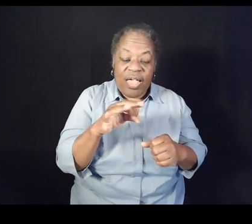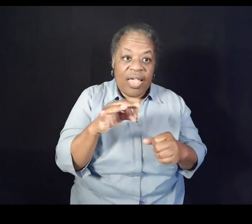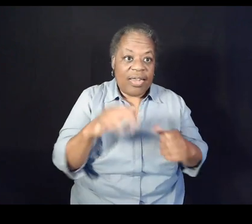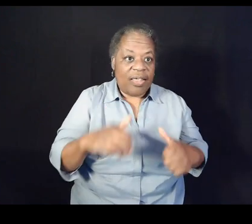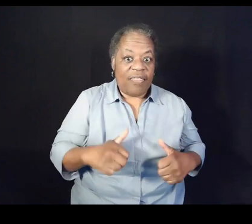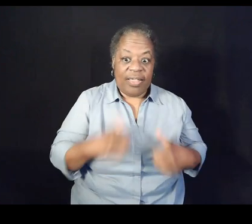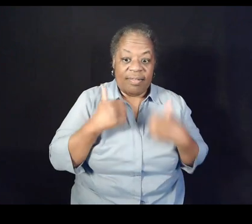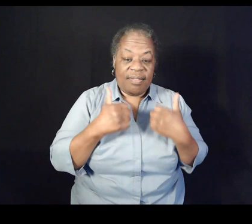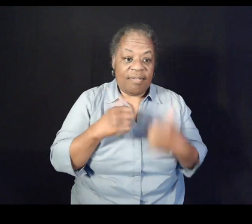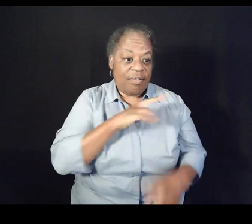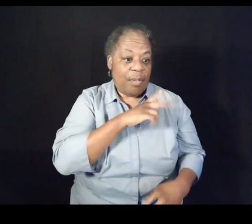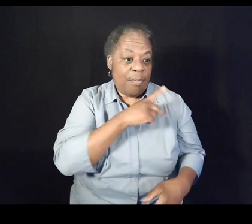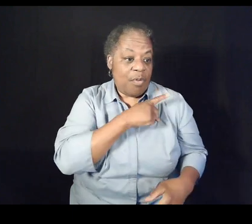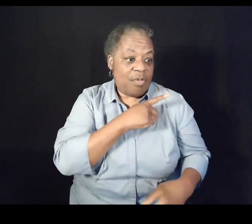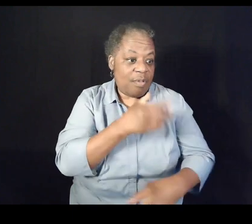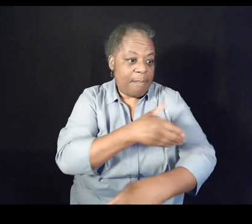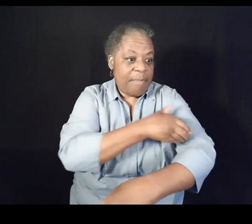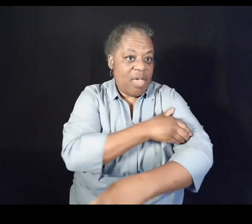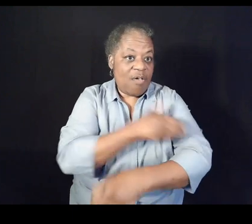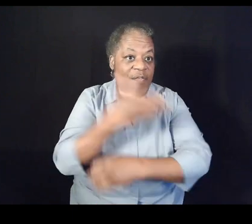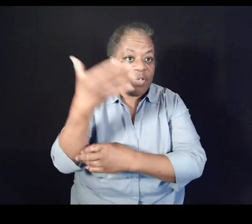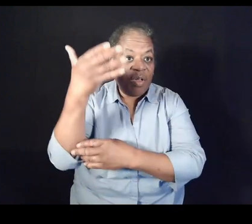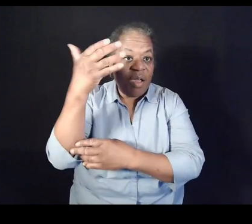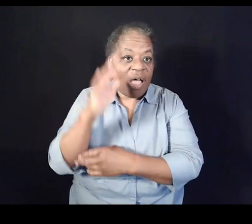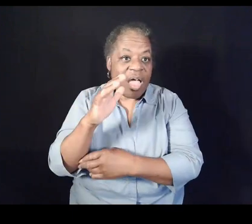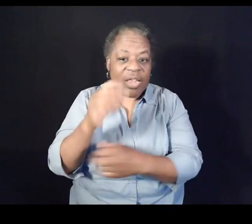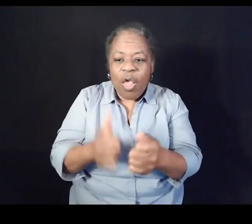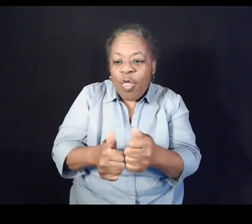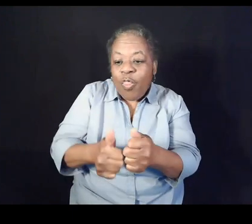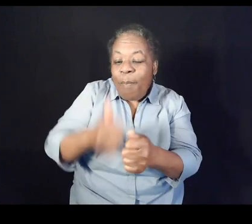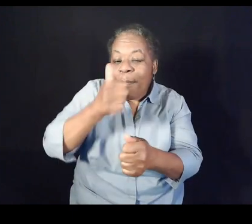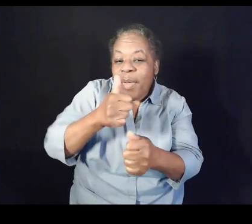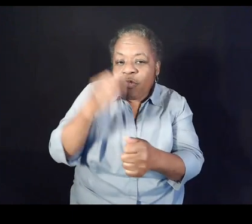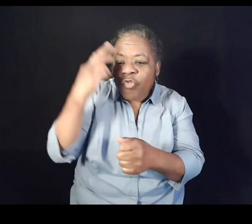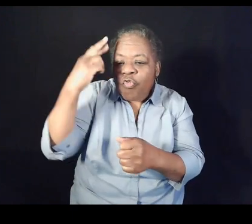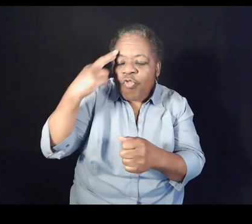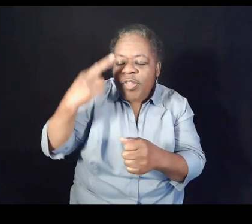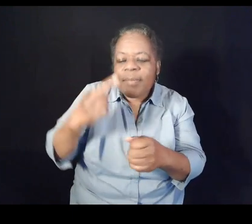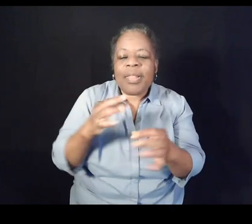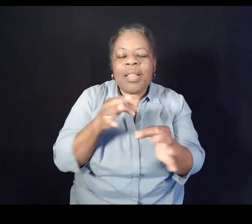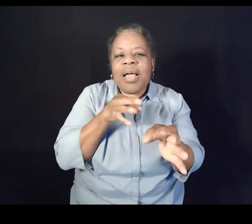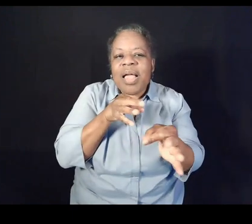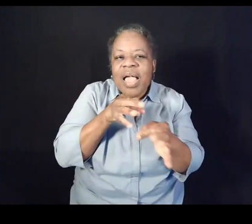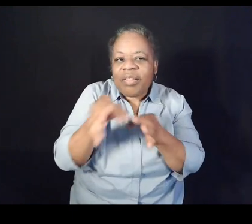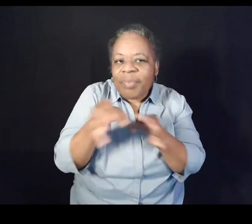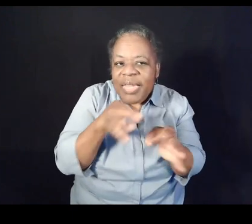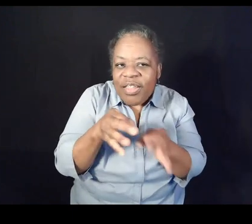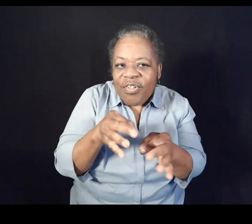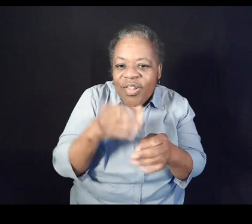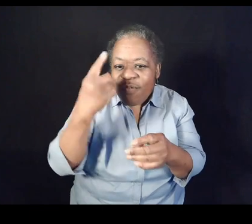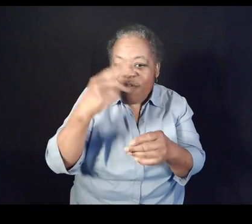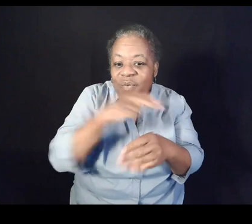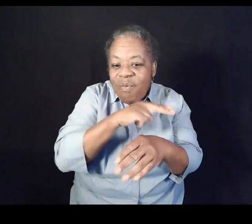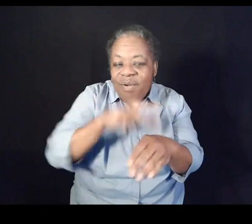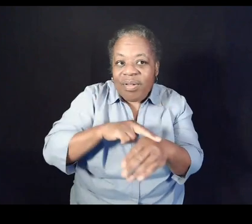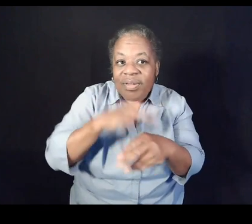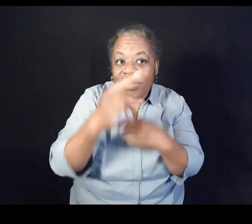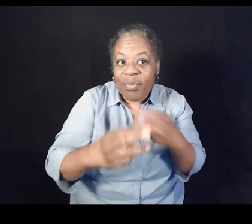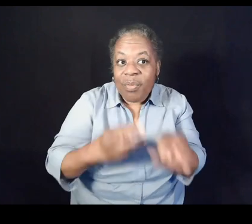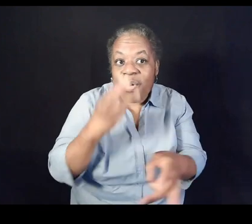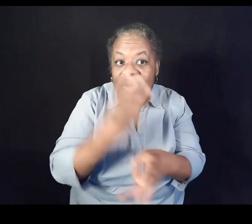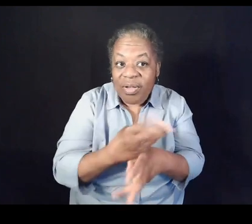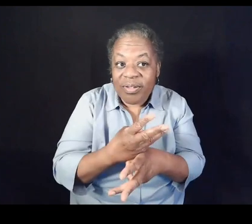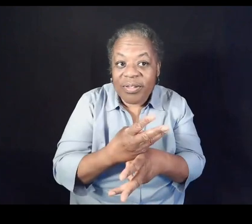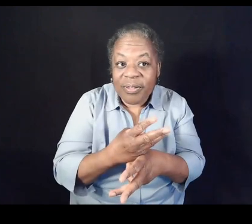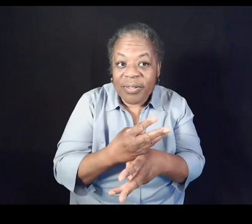personal, powerful God to be the most reasonable explanation for the natural world. And